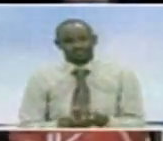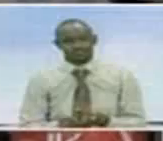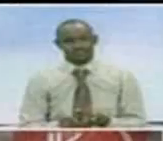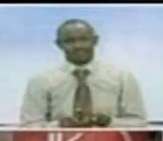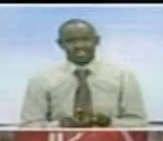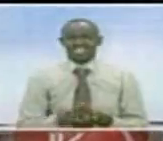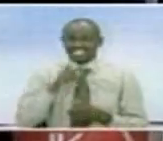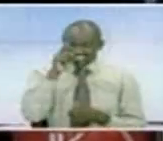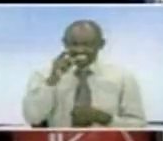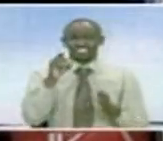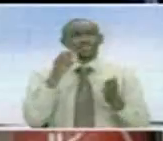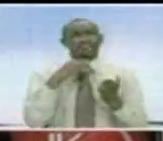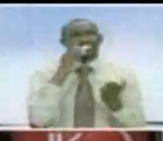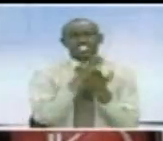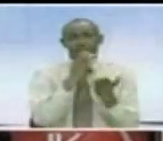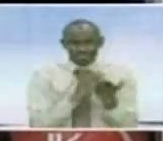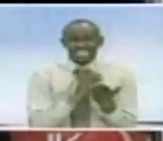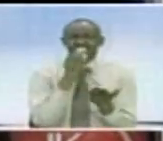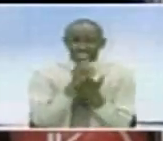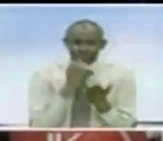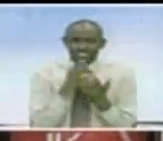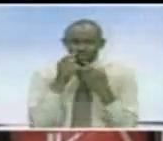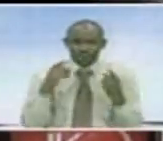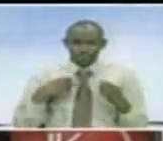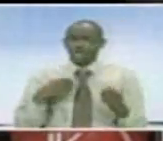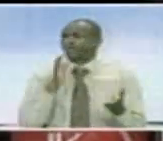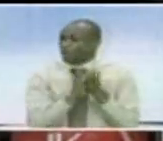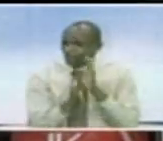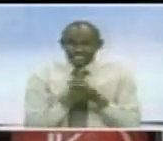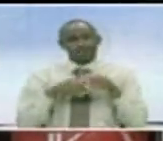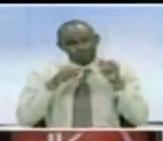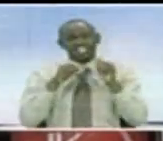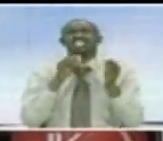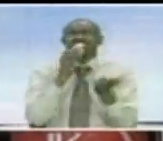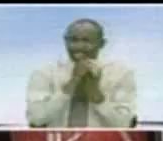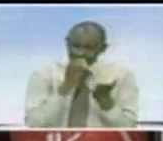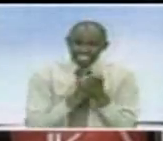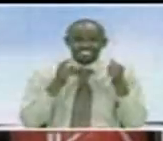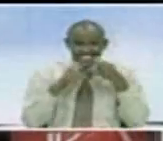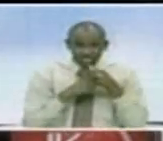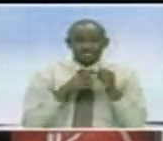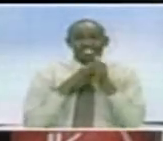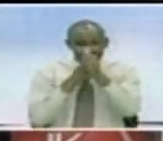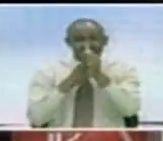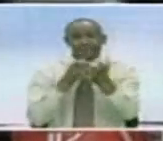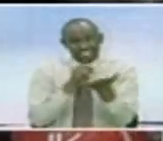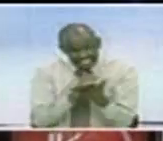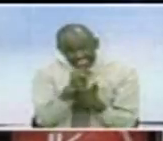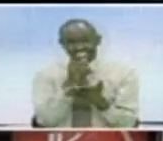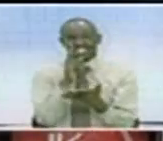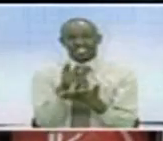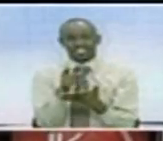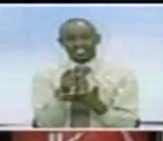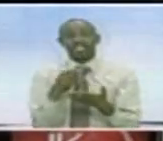you know, that chapter that everybody talks about but no one follows through. Chapter 6 on leadership and integrity. Yes. We